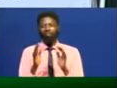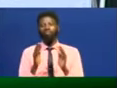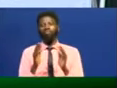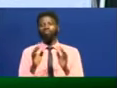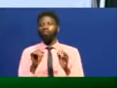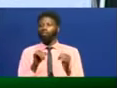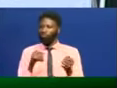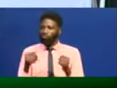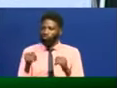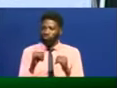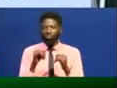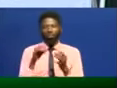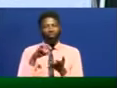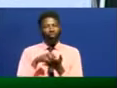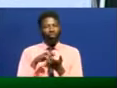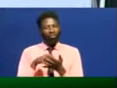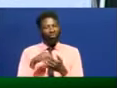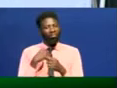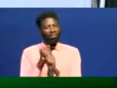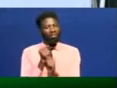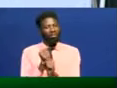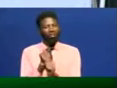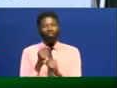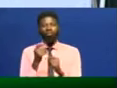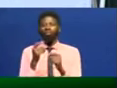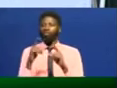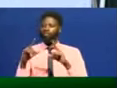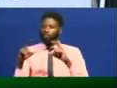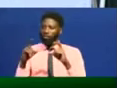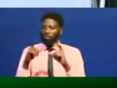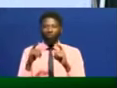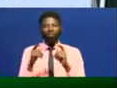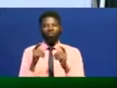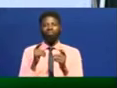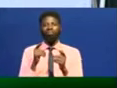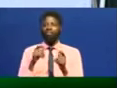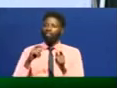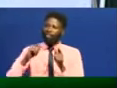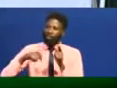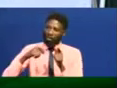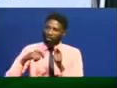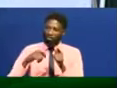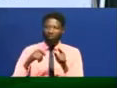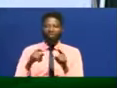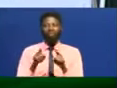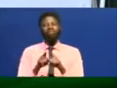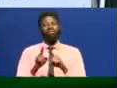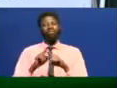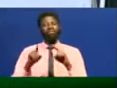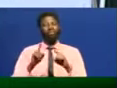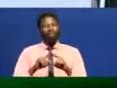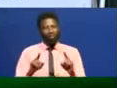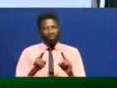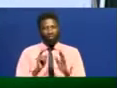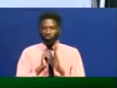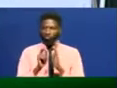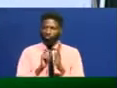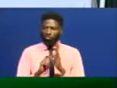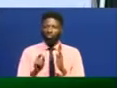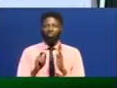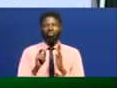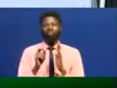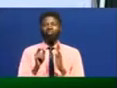creation, photography, film, and literary arts. We are deliberate, we are